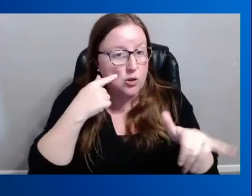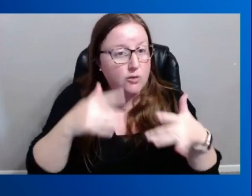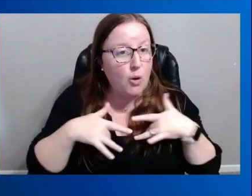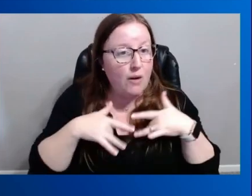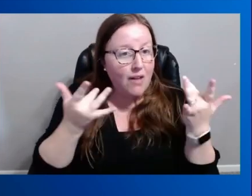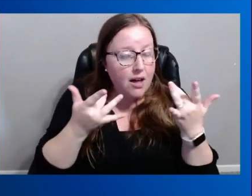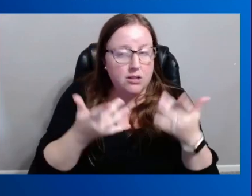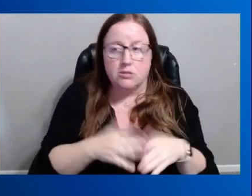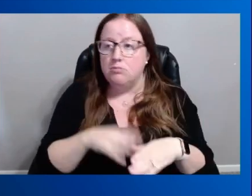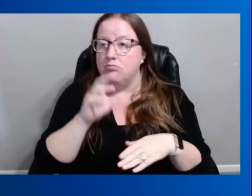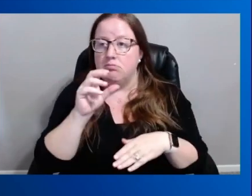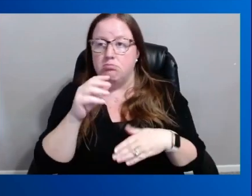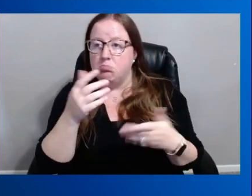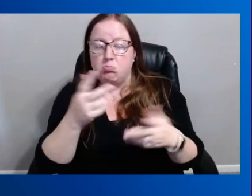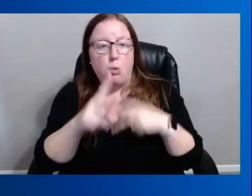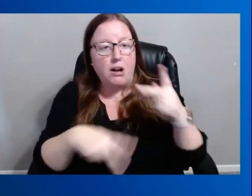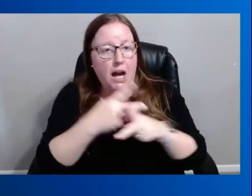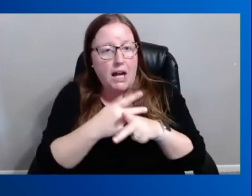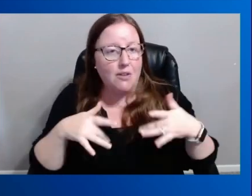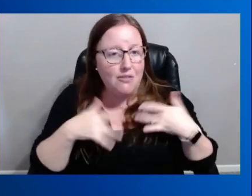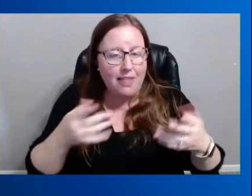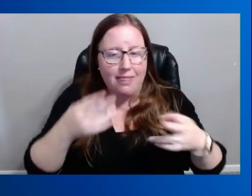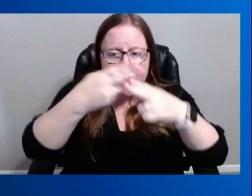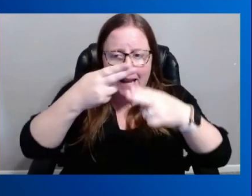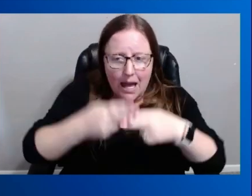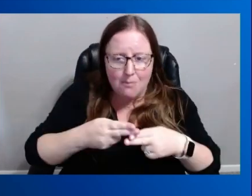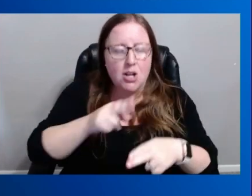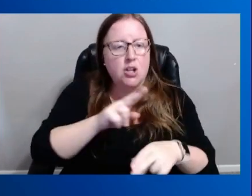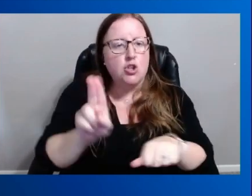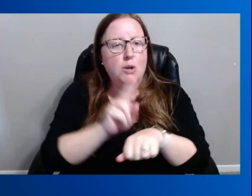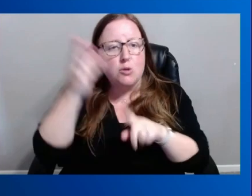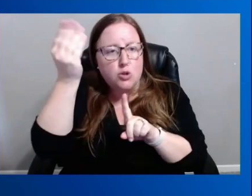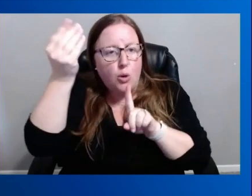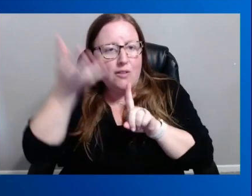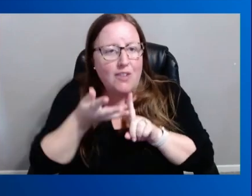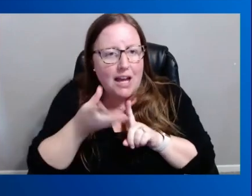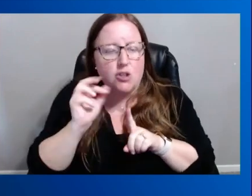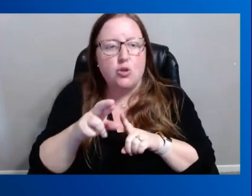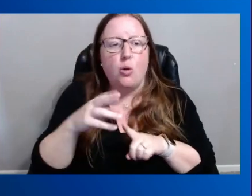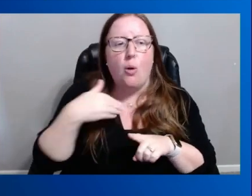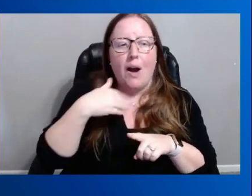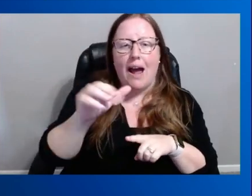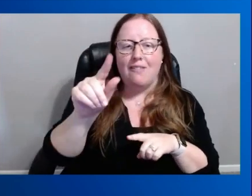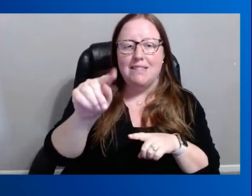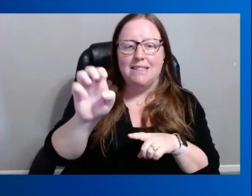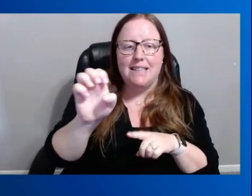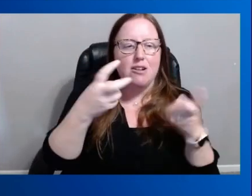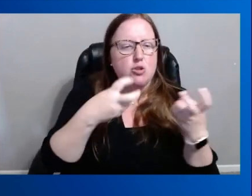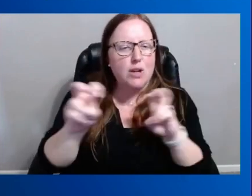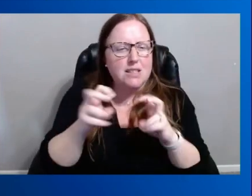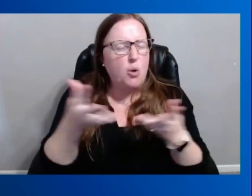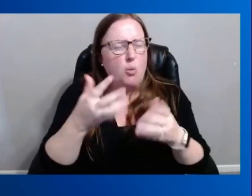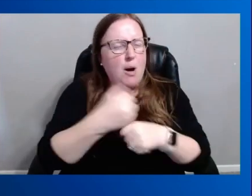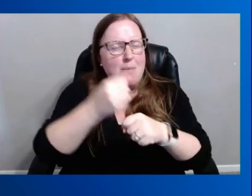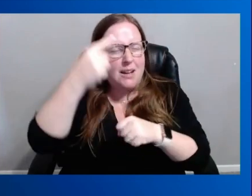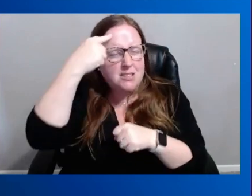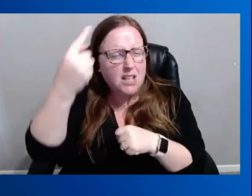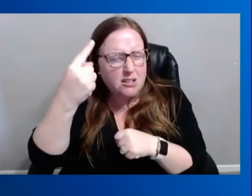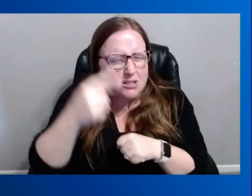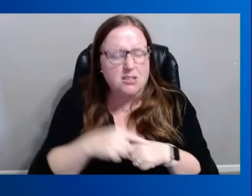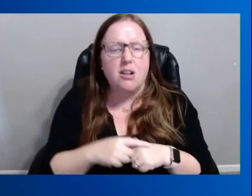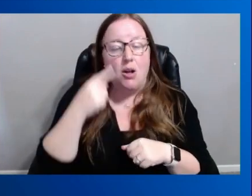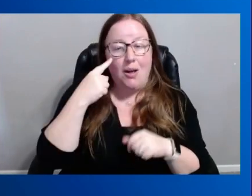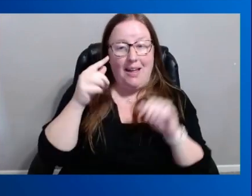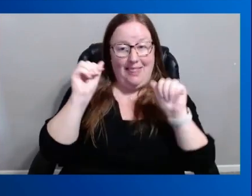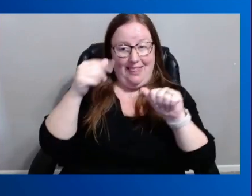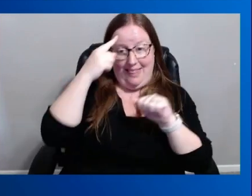event? What about the naming? Do we use notification events or carried state transfer? What makes sense where? Think about them, and they can really kind of